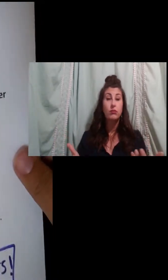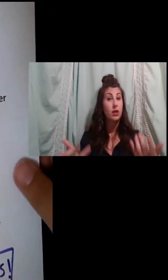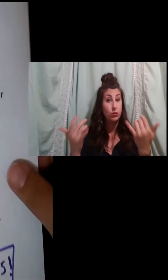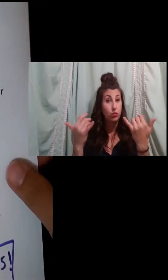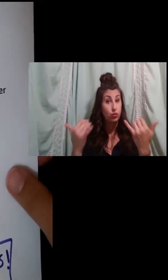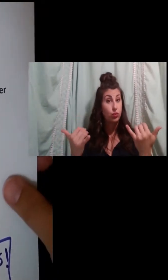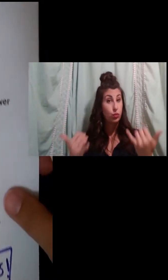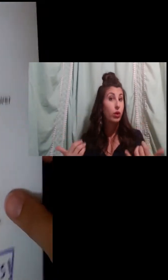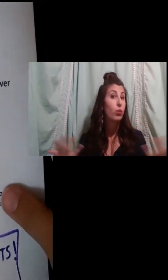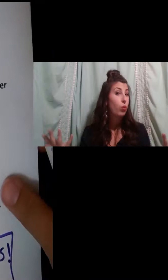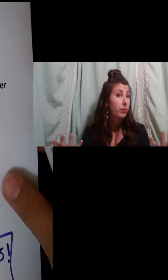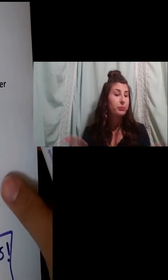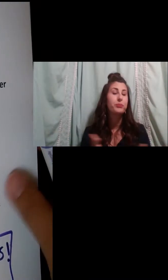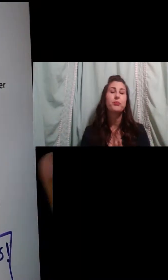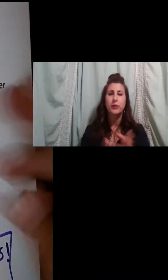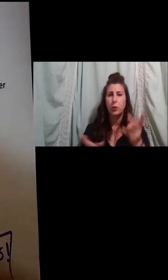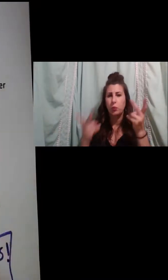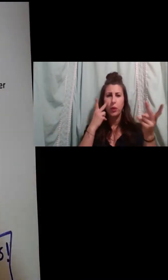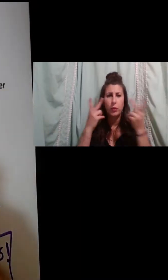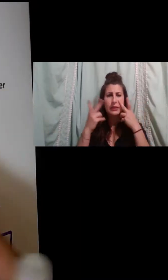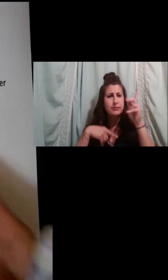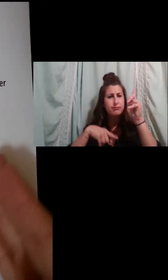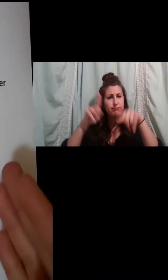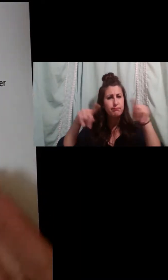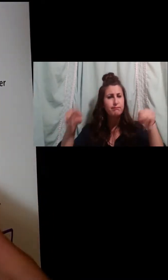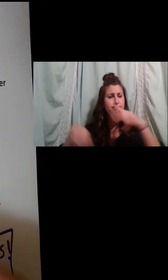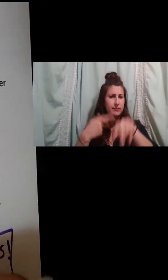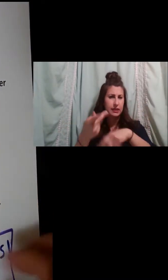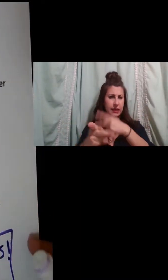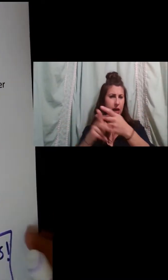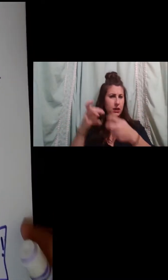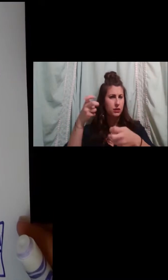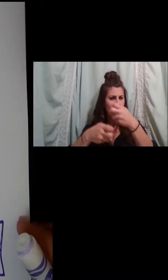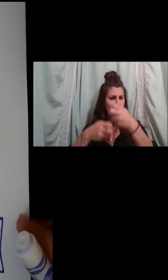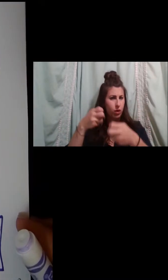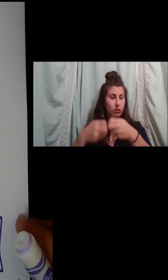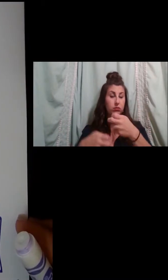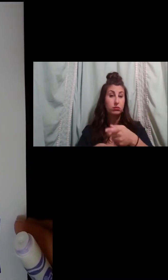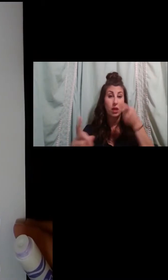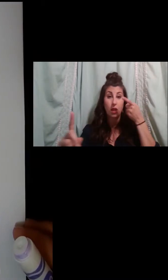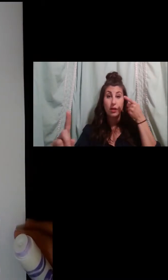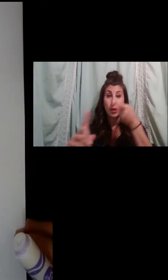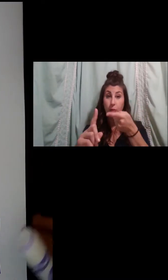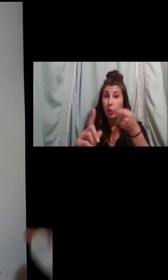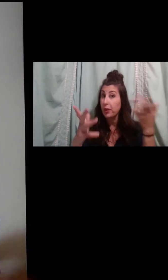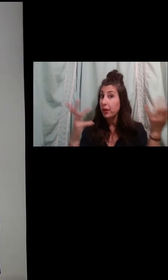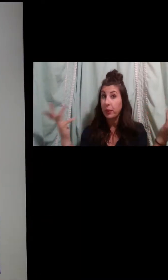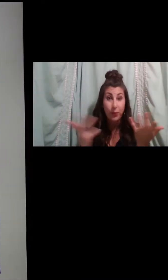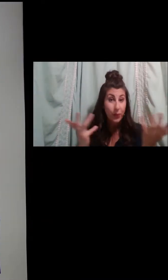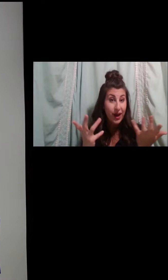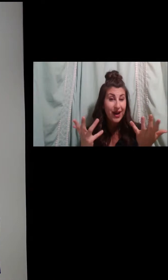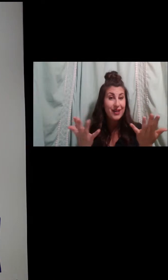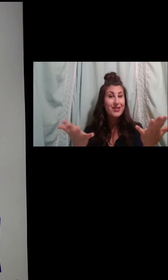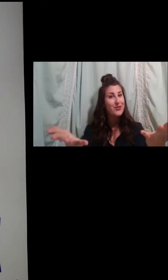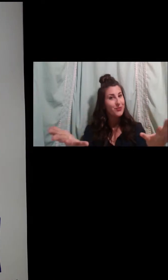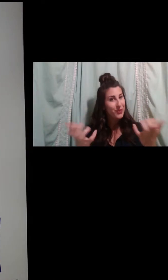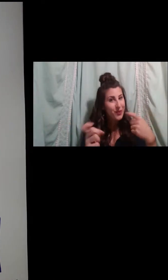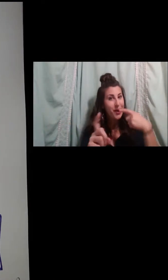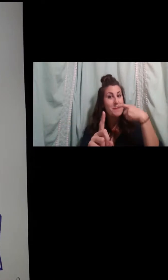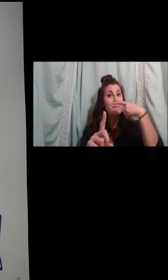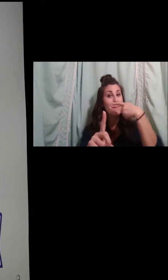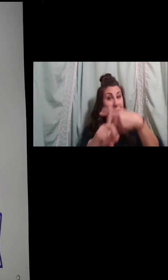So for what we're doing, we're going to see lots of different types of problems. The whole point of these problems is to